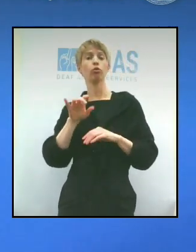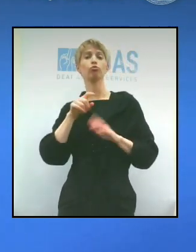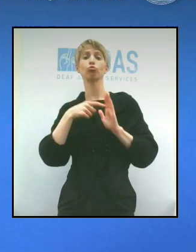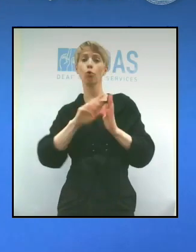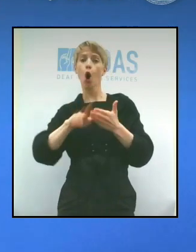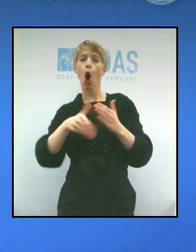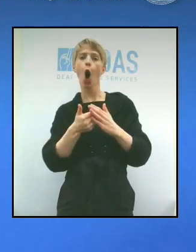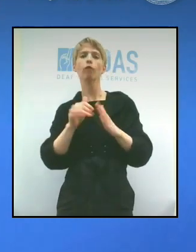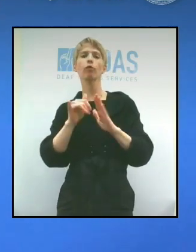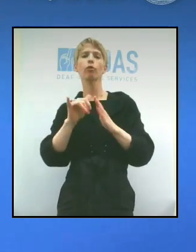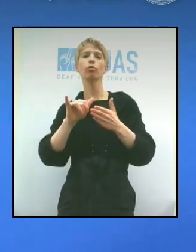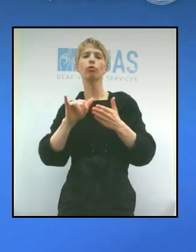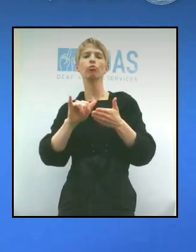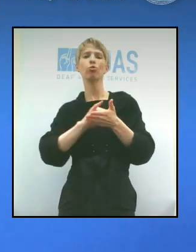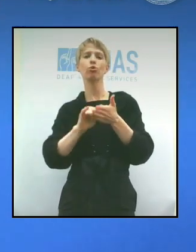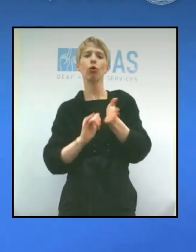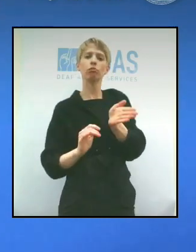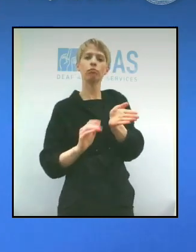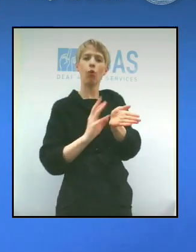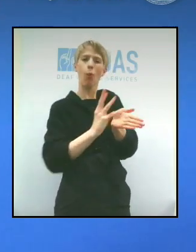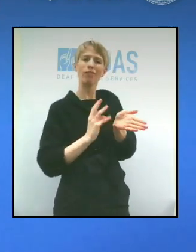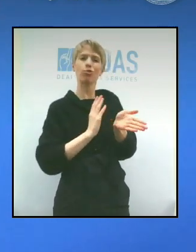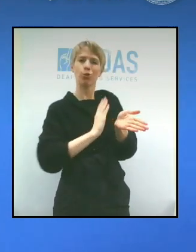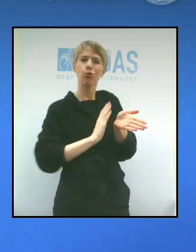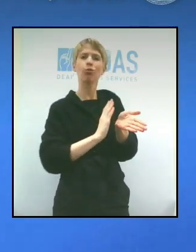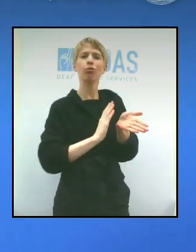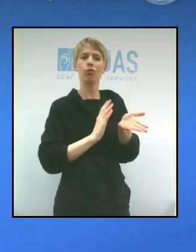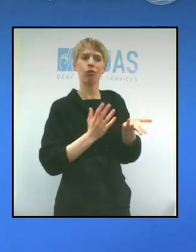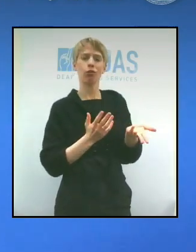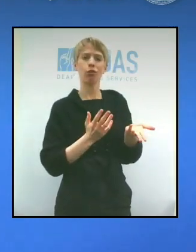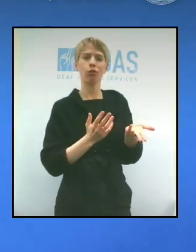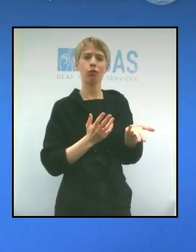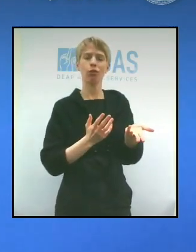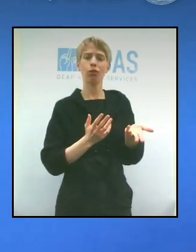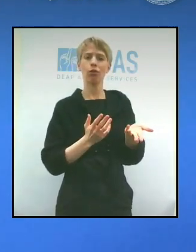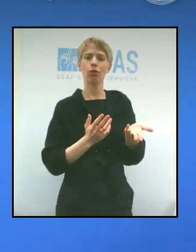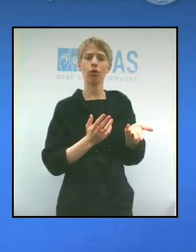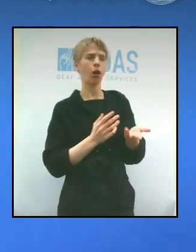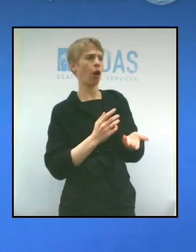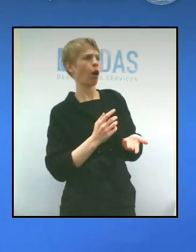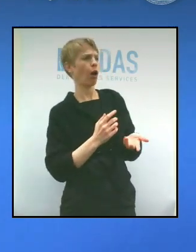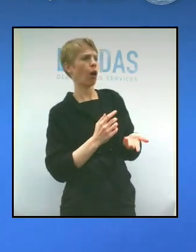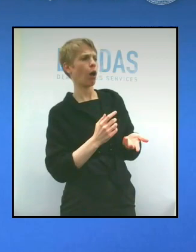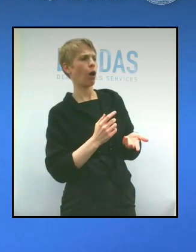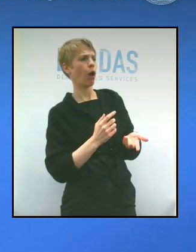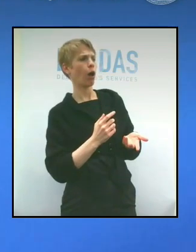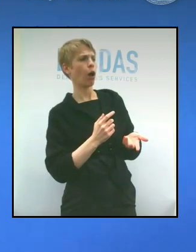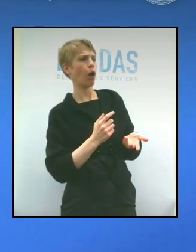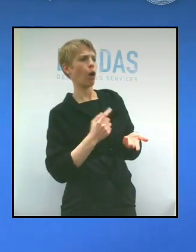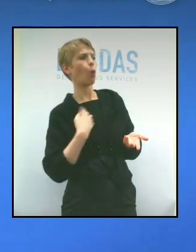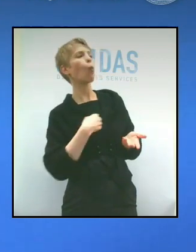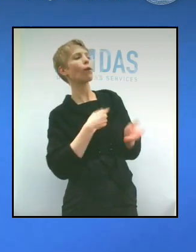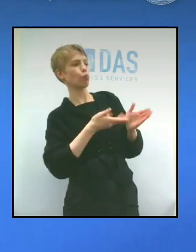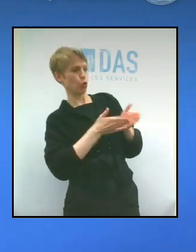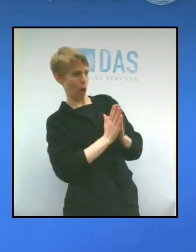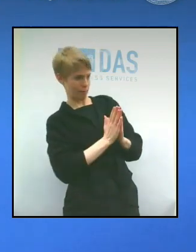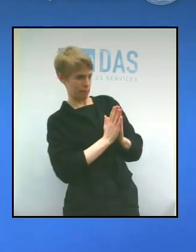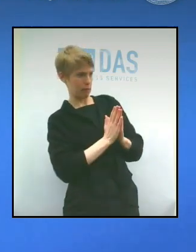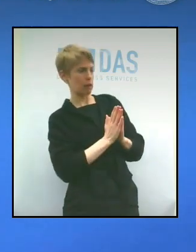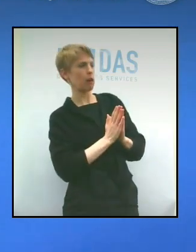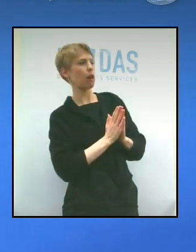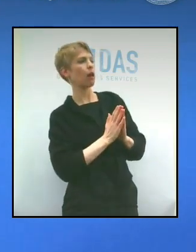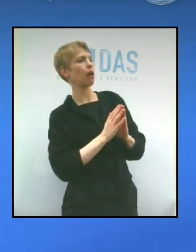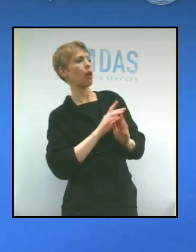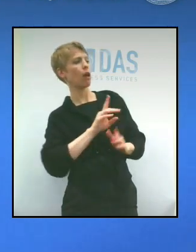County and other counties. But their data. Yeah, we did request a data breakout